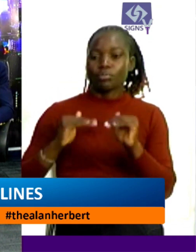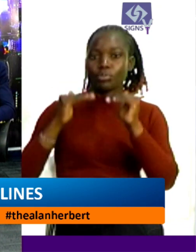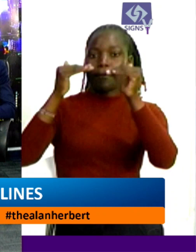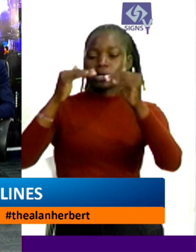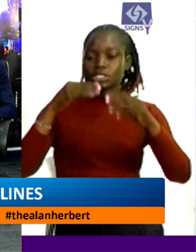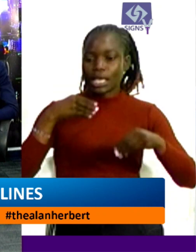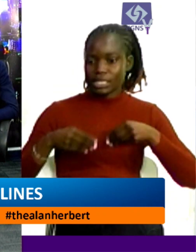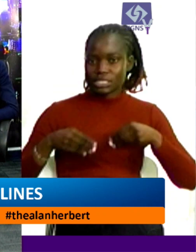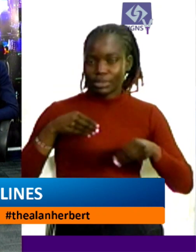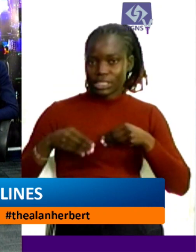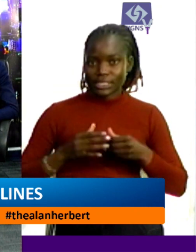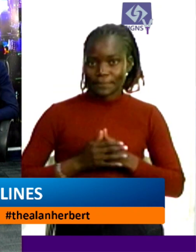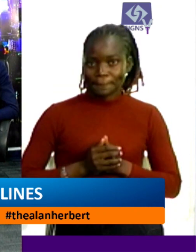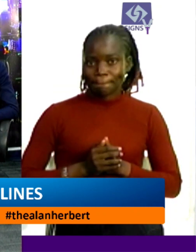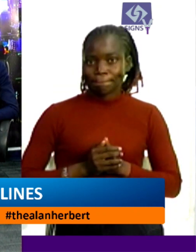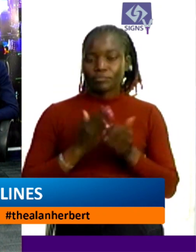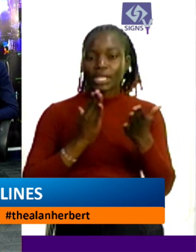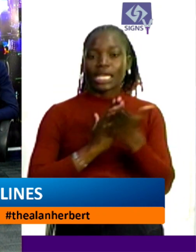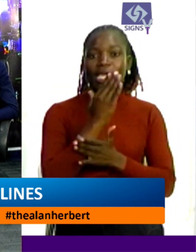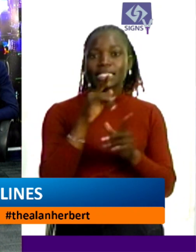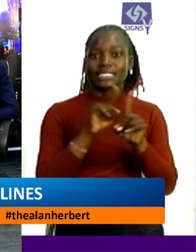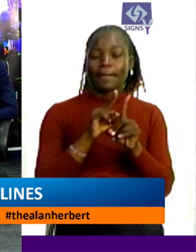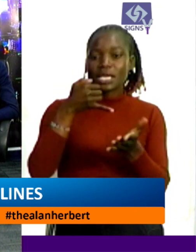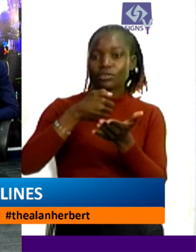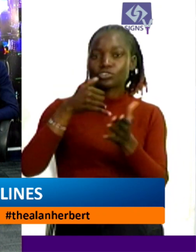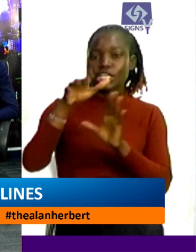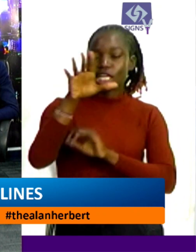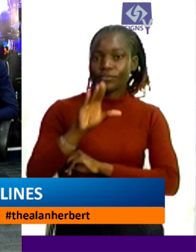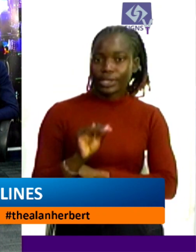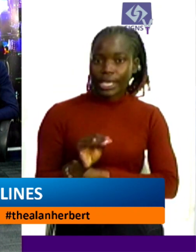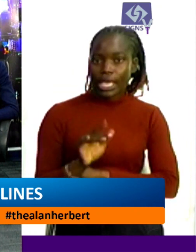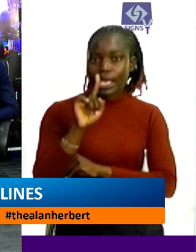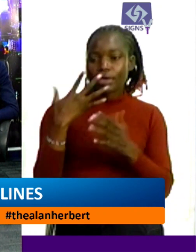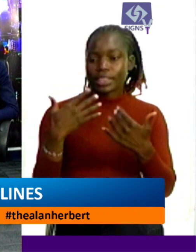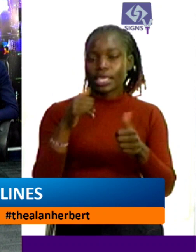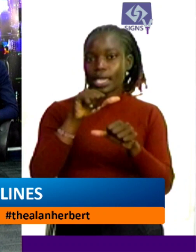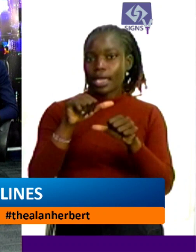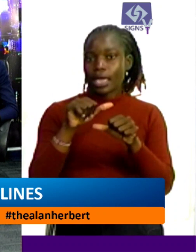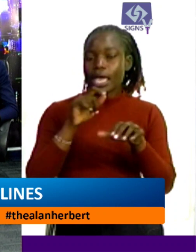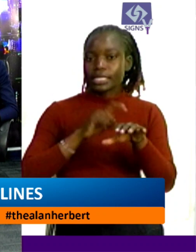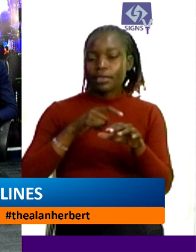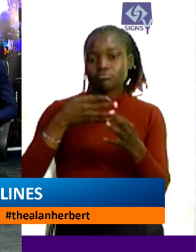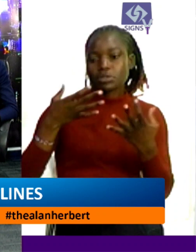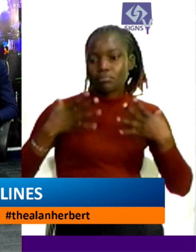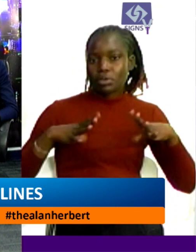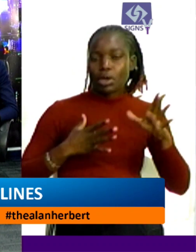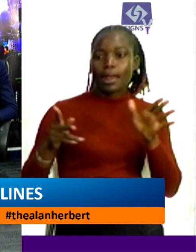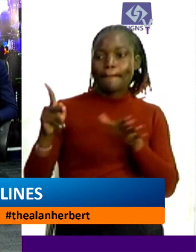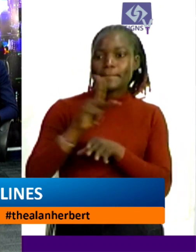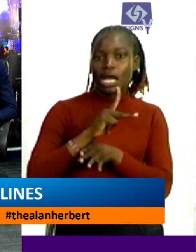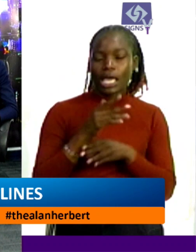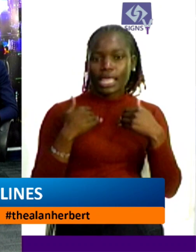disability rights and inclusion in Africa. Yeah. And one thing about once the fellows come back, they're impacted